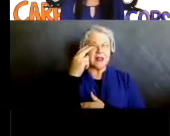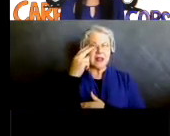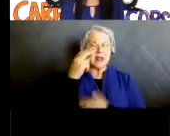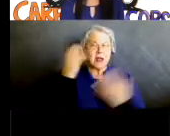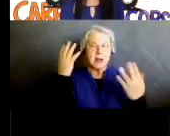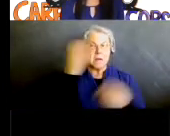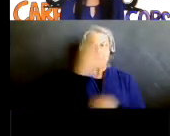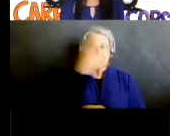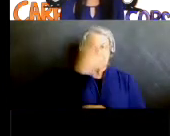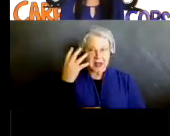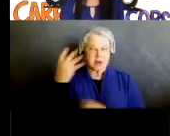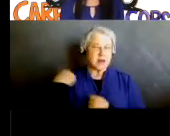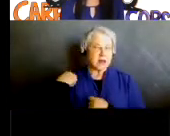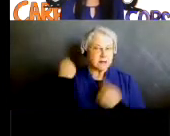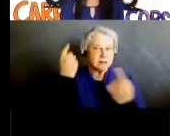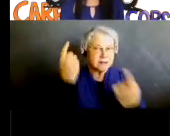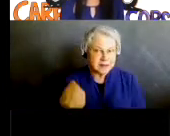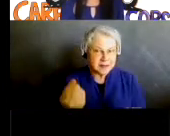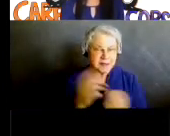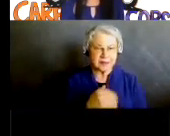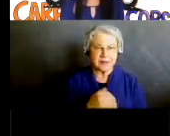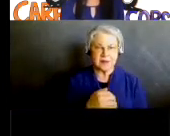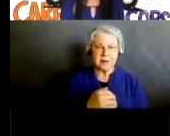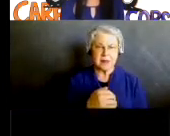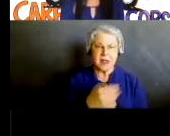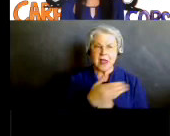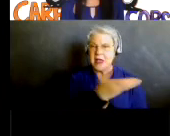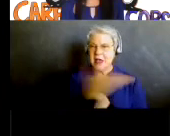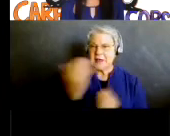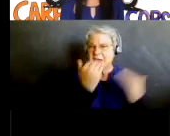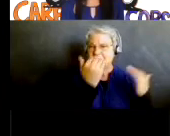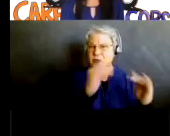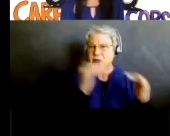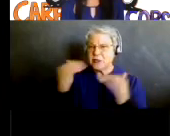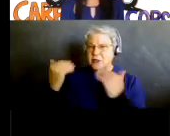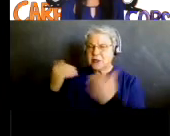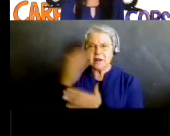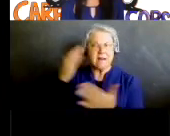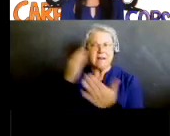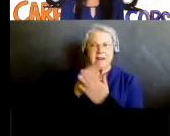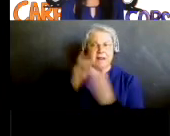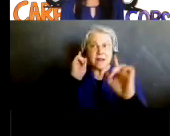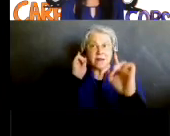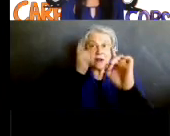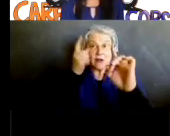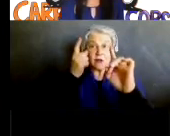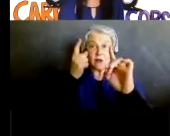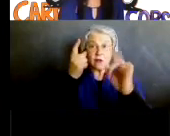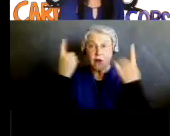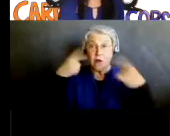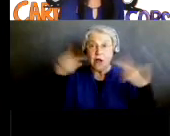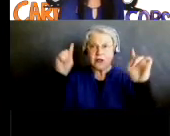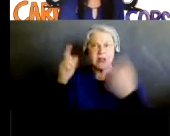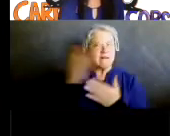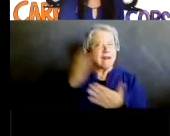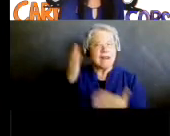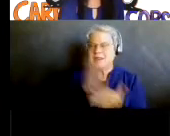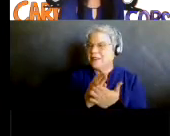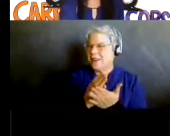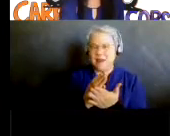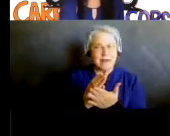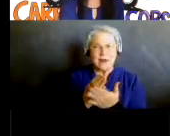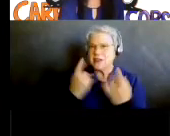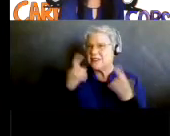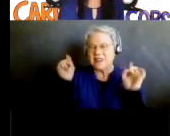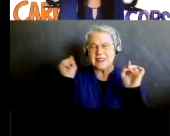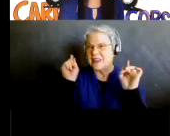Alison and Jenna have already said, these restrictions have never achieved their goal of stopping people from migrating. And we have long known, people